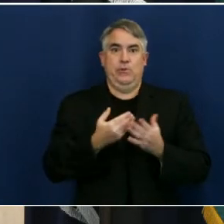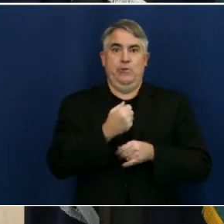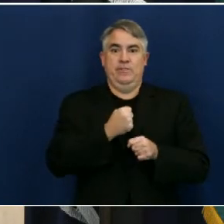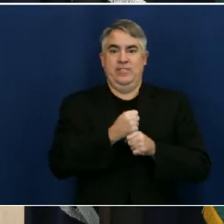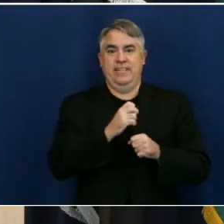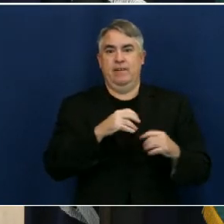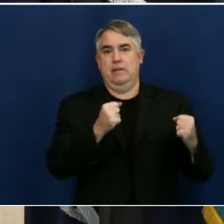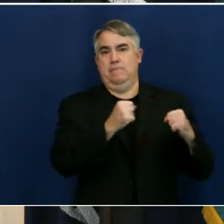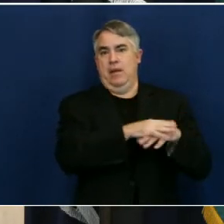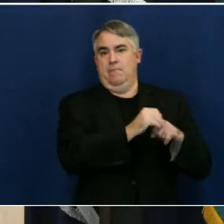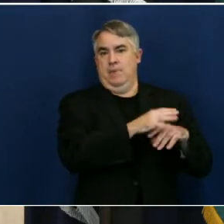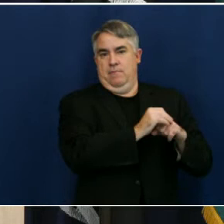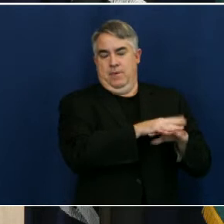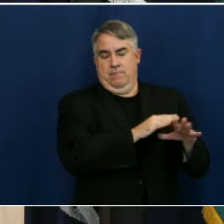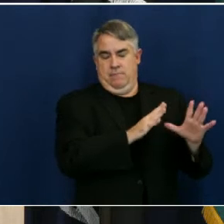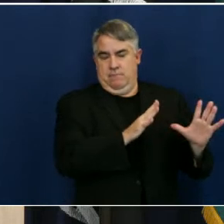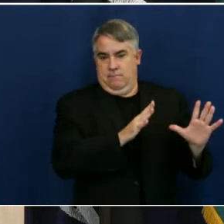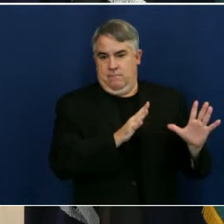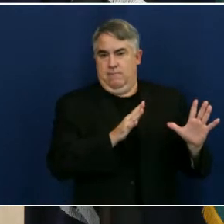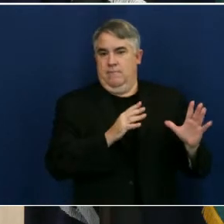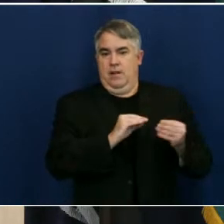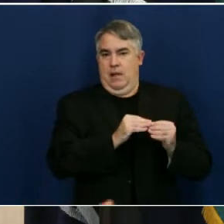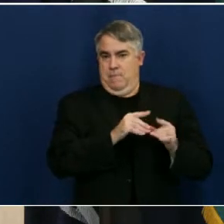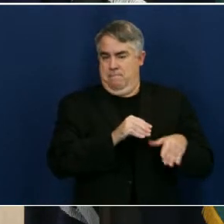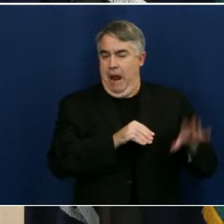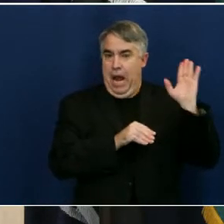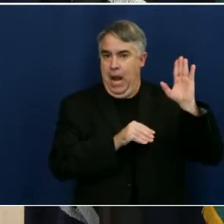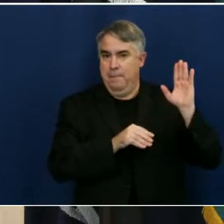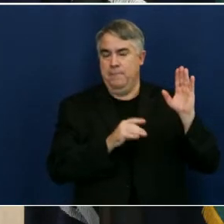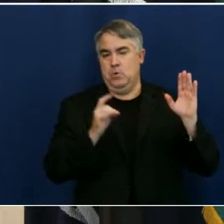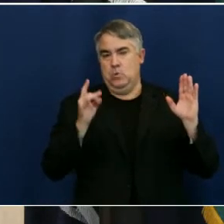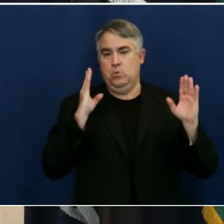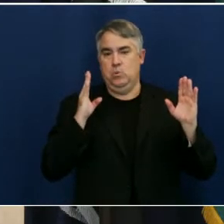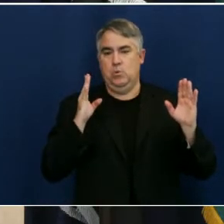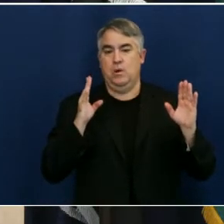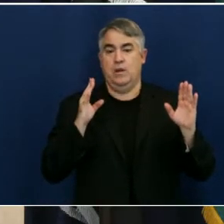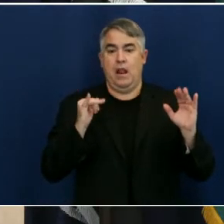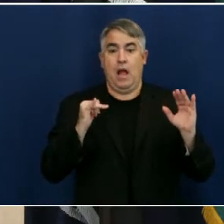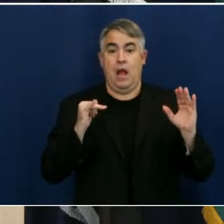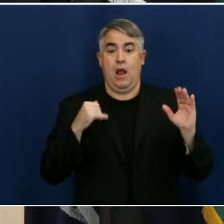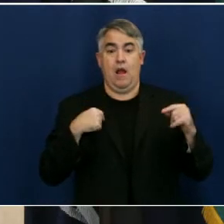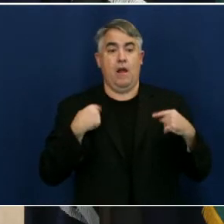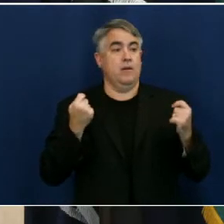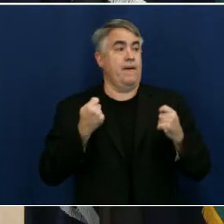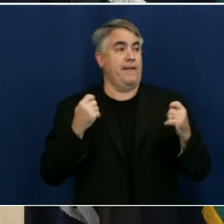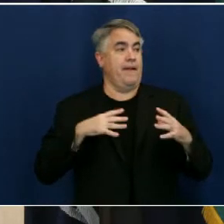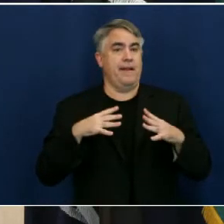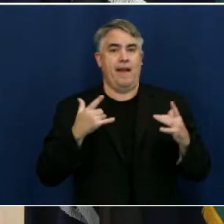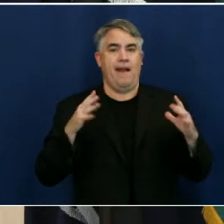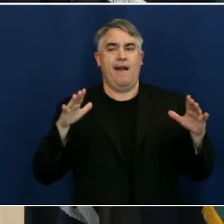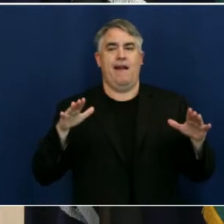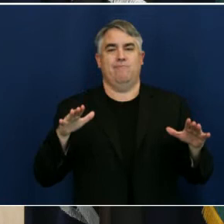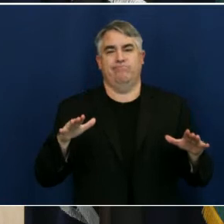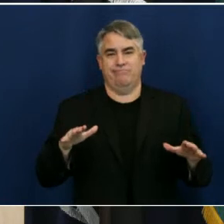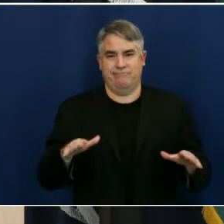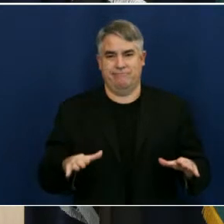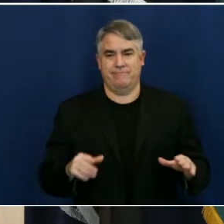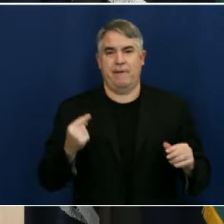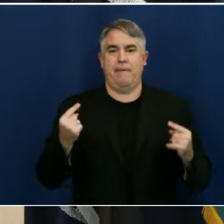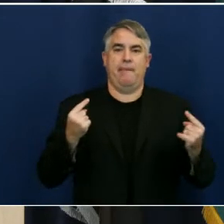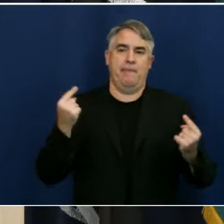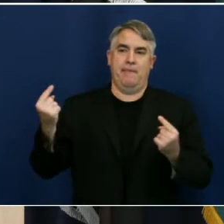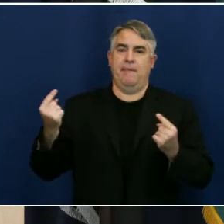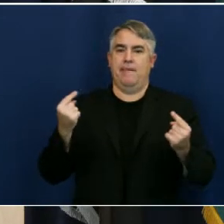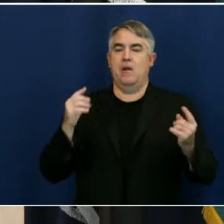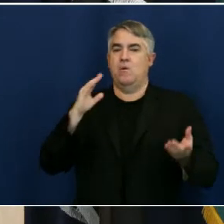the message today to the public is not, hey, everything's great. We have bent a curve. We have begun to move in a positive direction. But